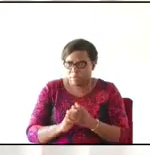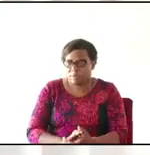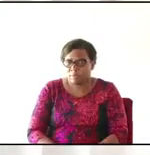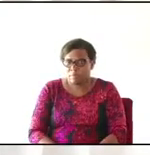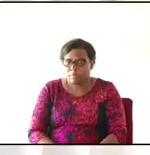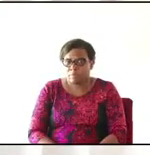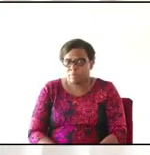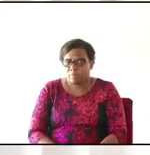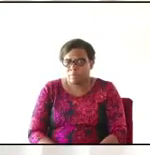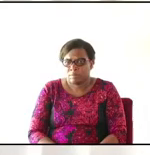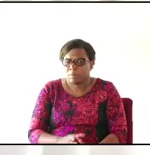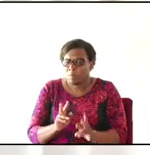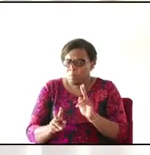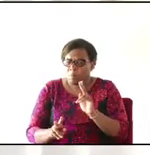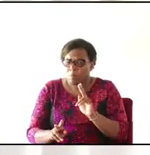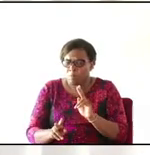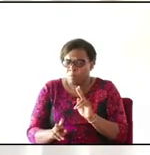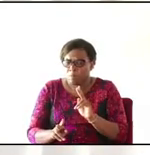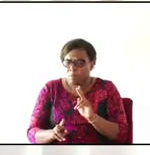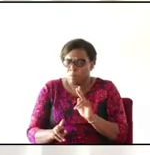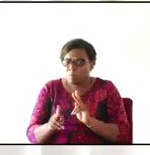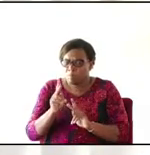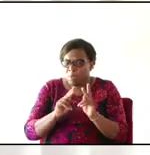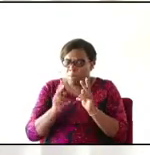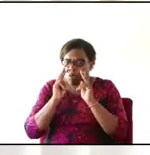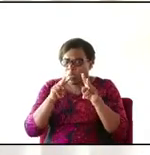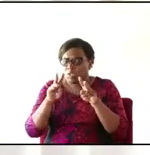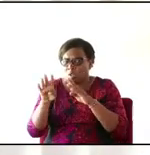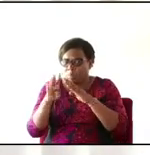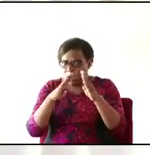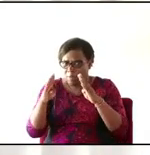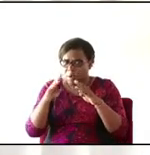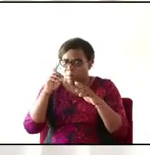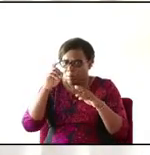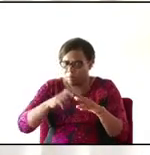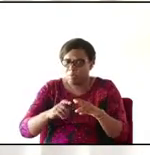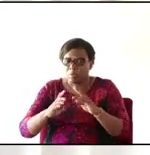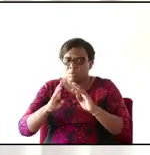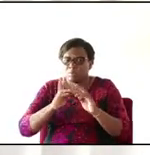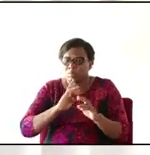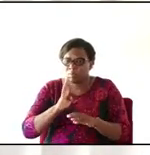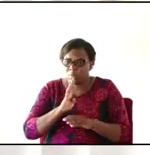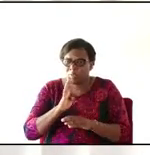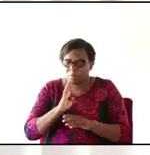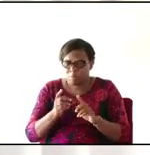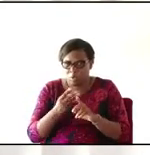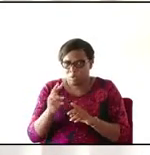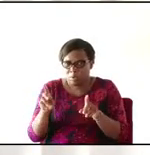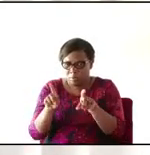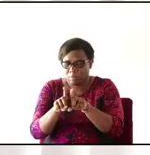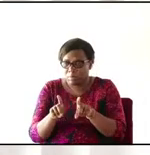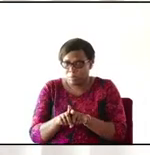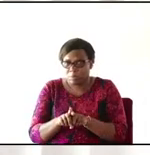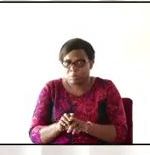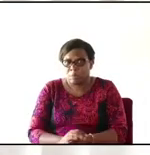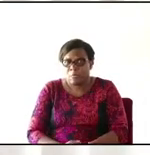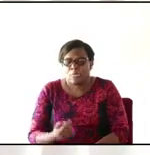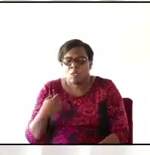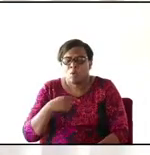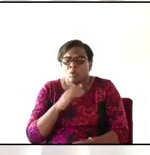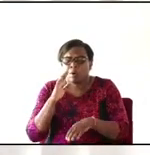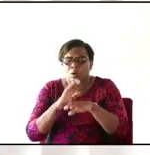We are called upon to engage in conversation with communities, to begin